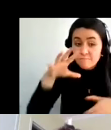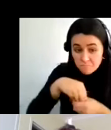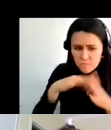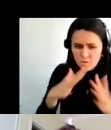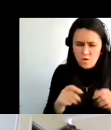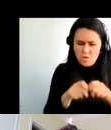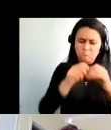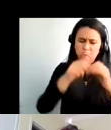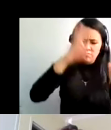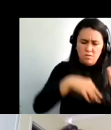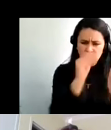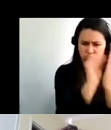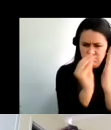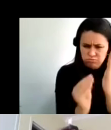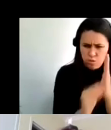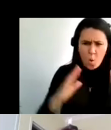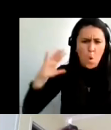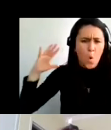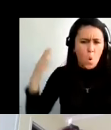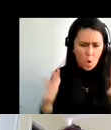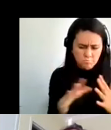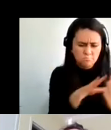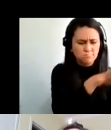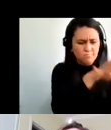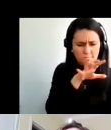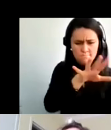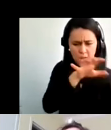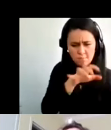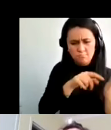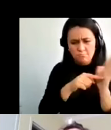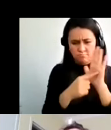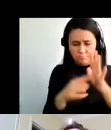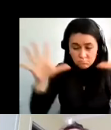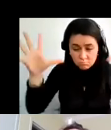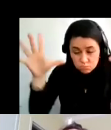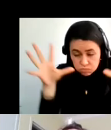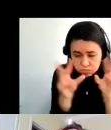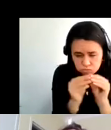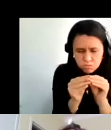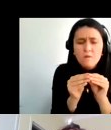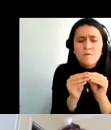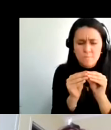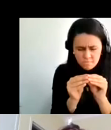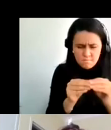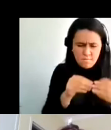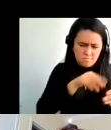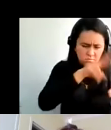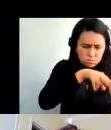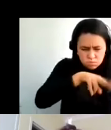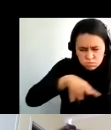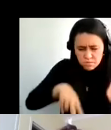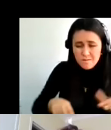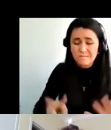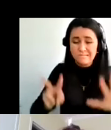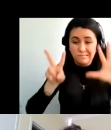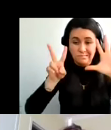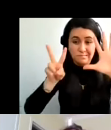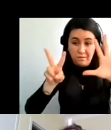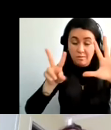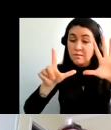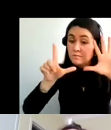total of 7,212 barriers. We looked at how different types of barriers were covered by the articles.